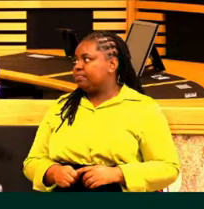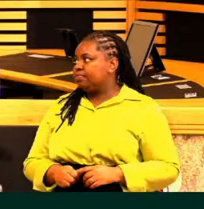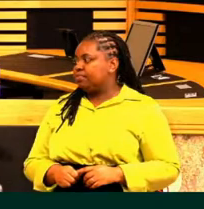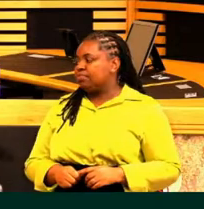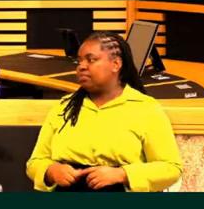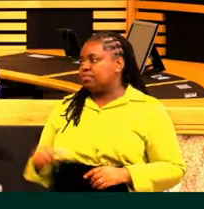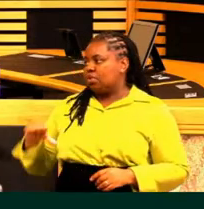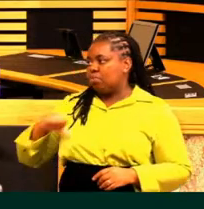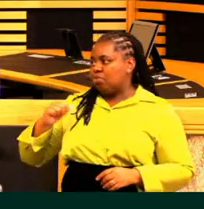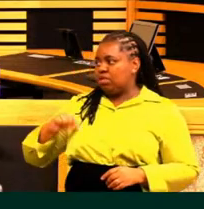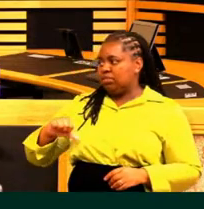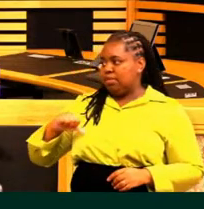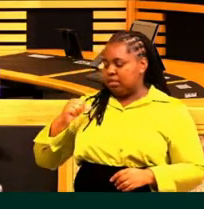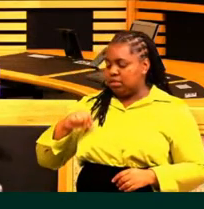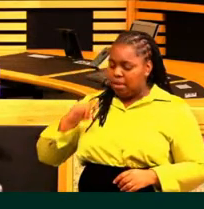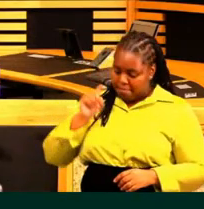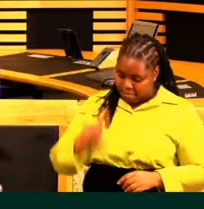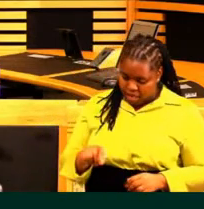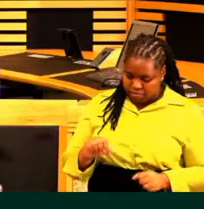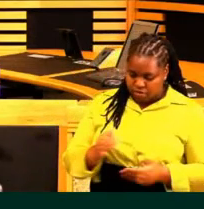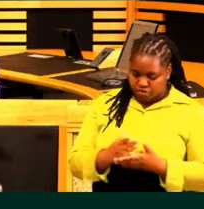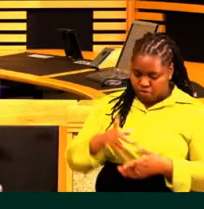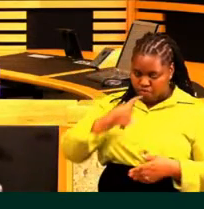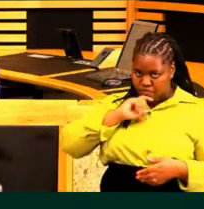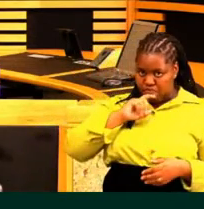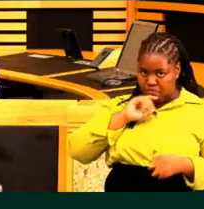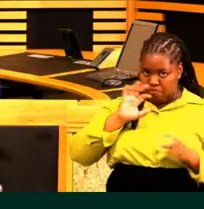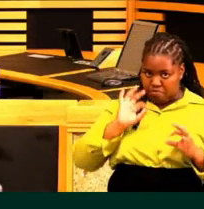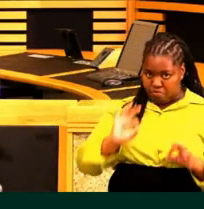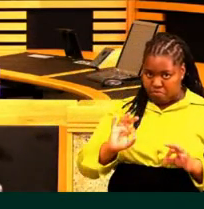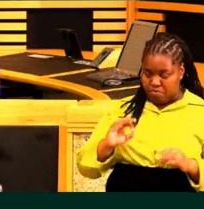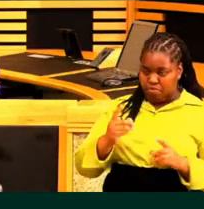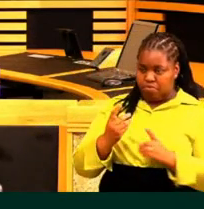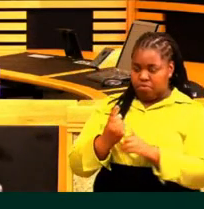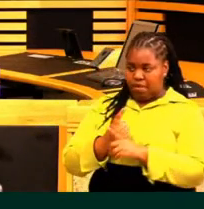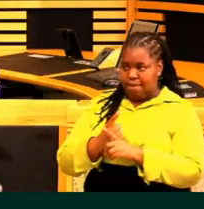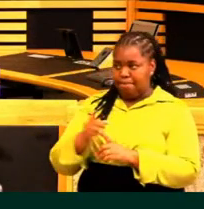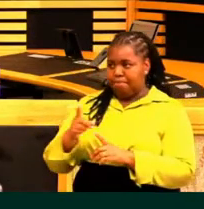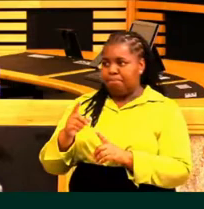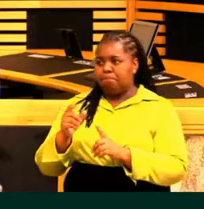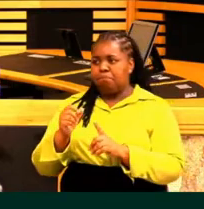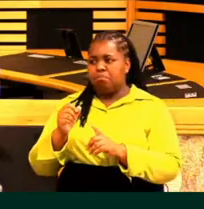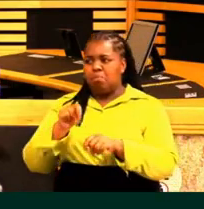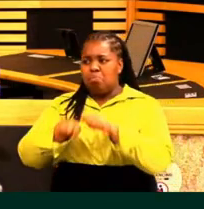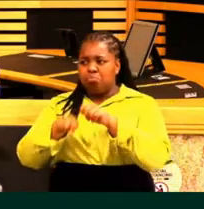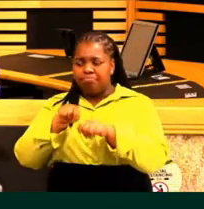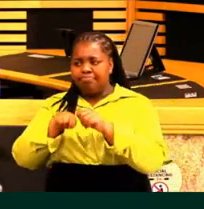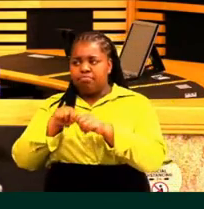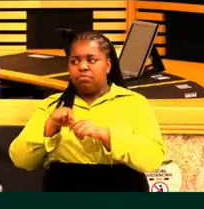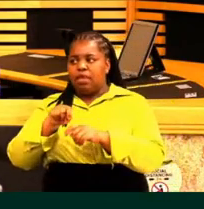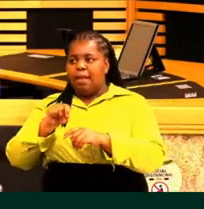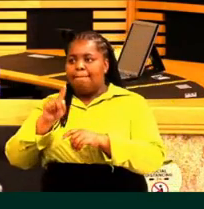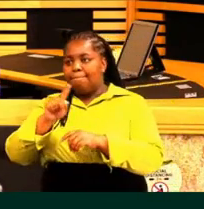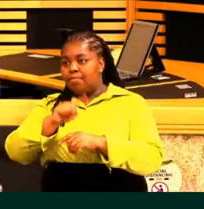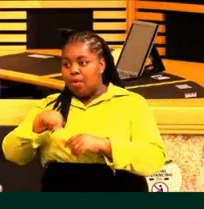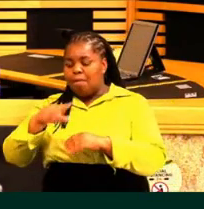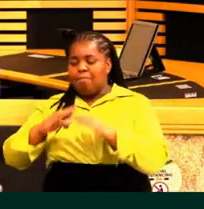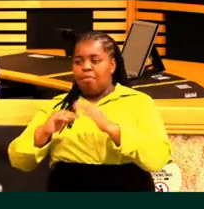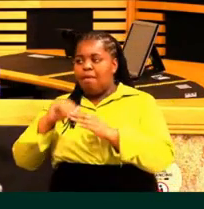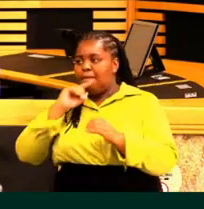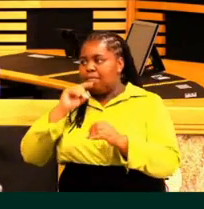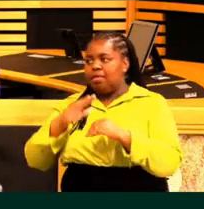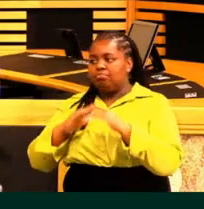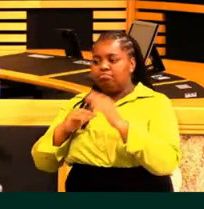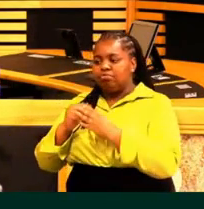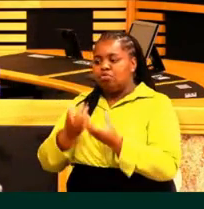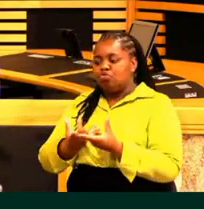municipalities must make use of unoccupied and vandalized Municipal property that can Aid to Youth Development